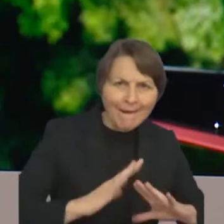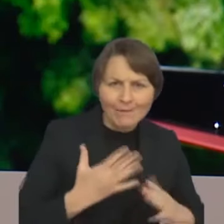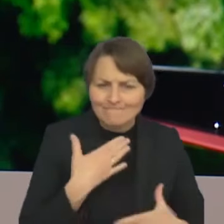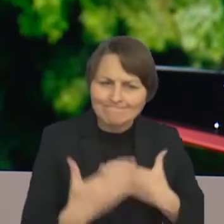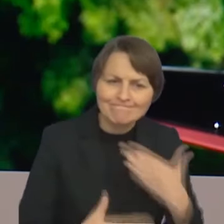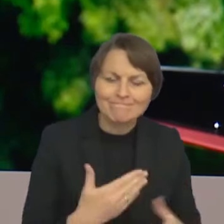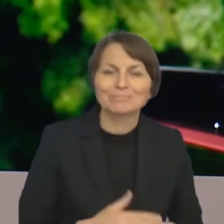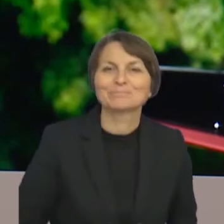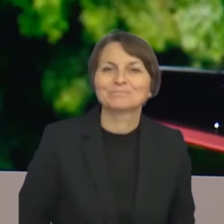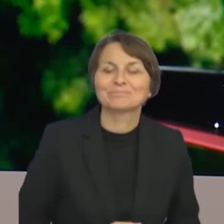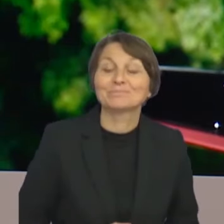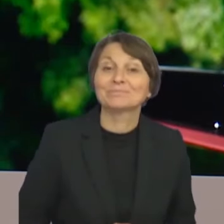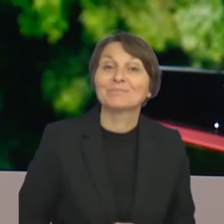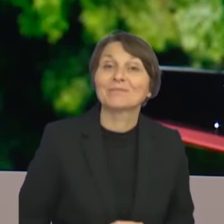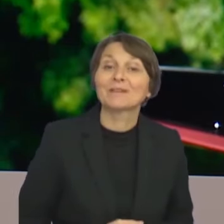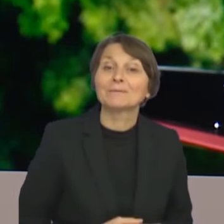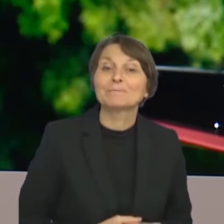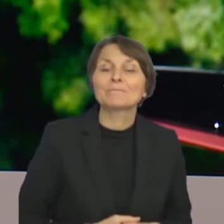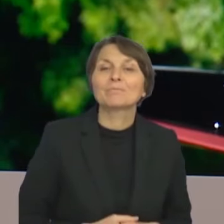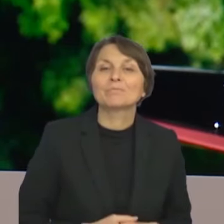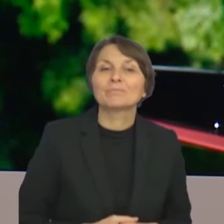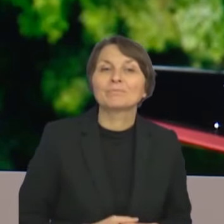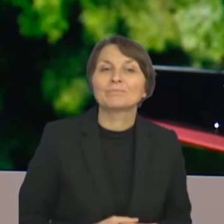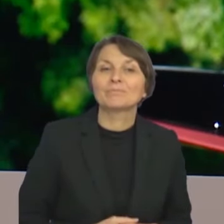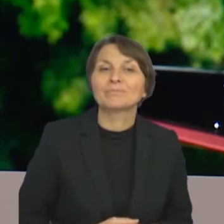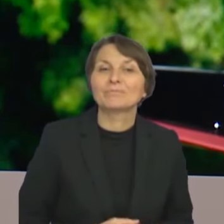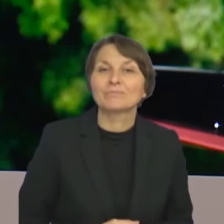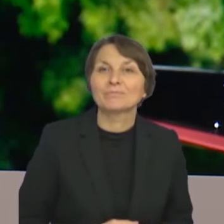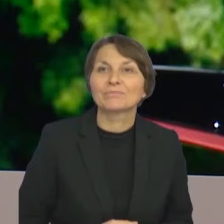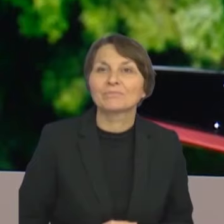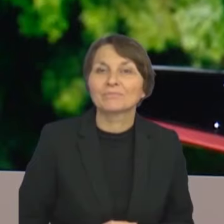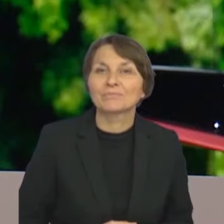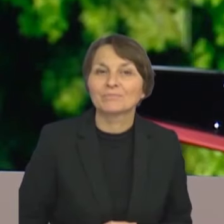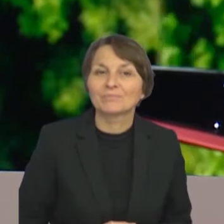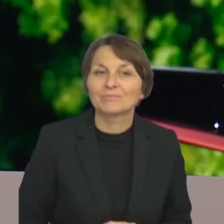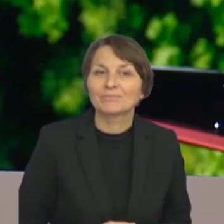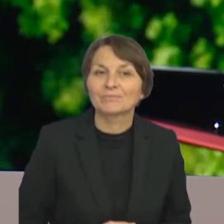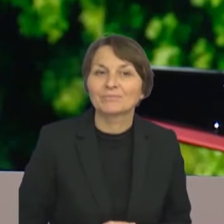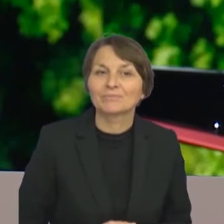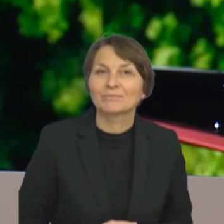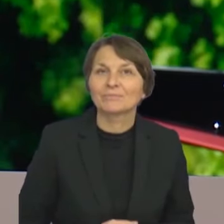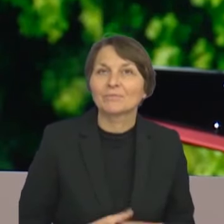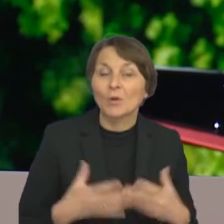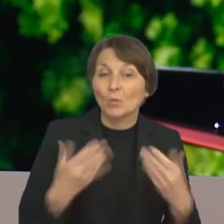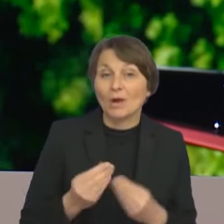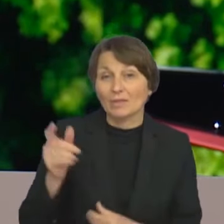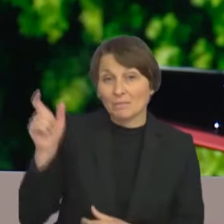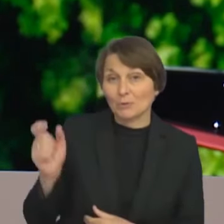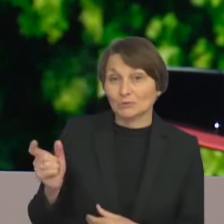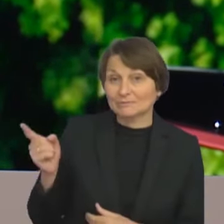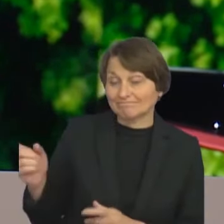And together with Philippe Garambuteau, and I believe he is in the audience, isn't he? He's in charge of quality. This is